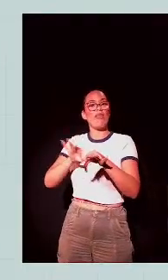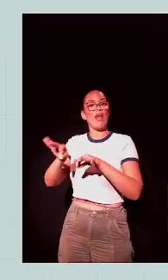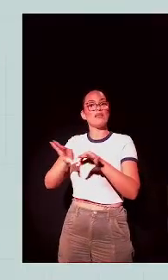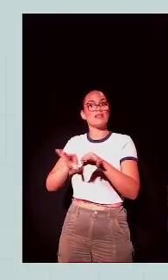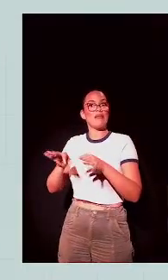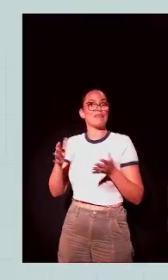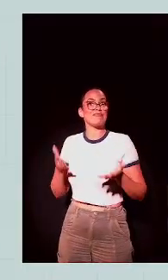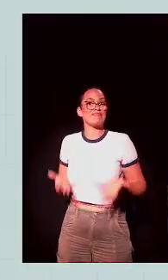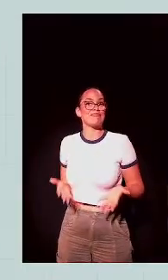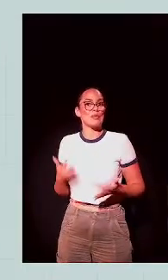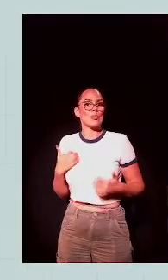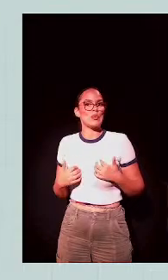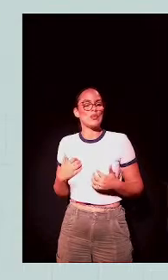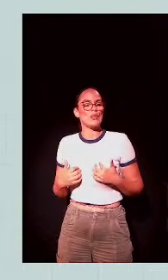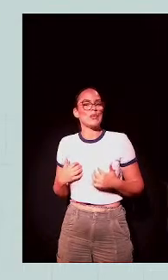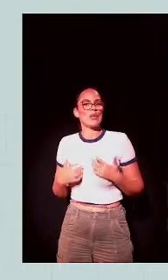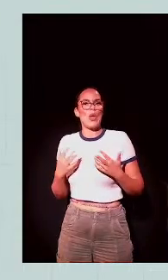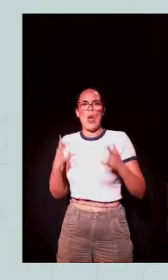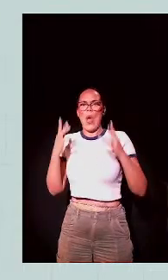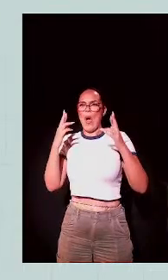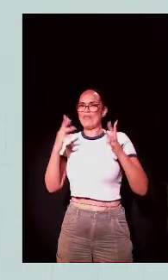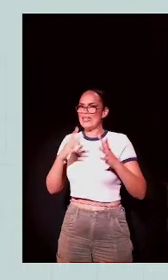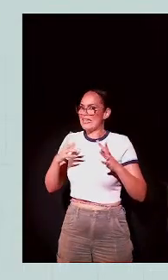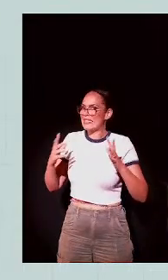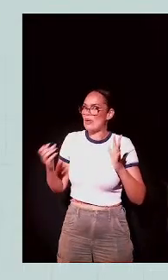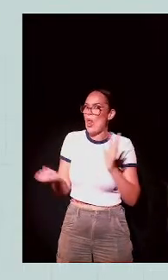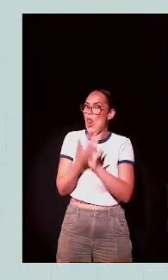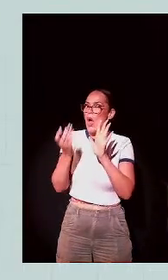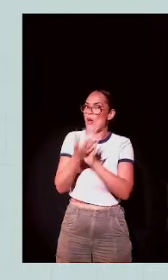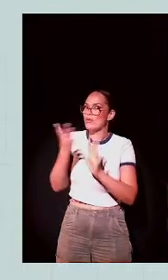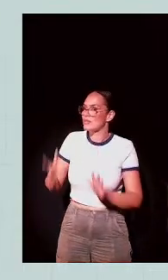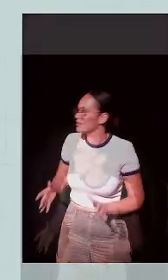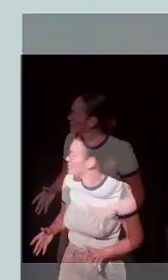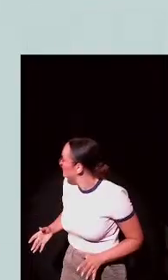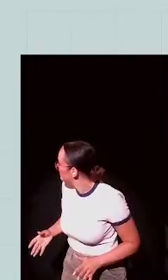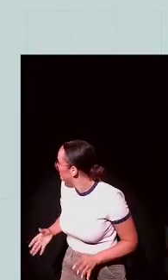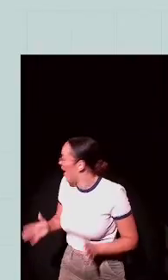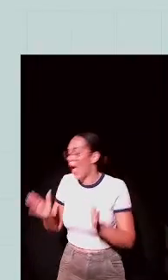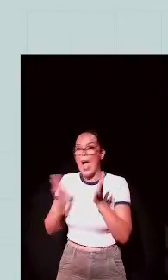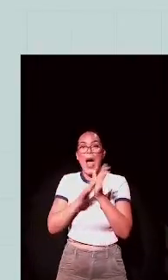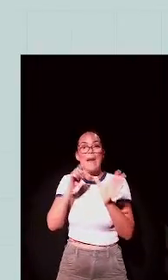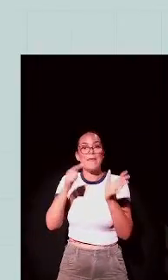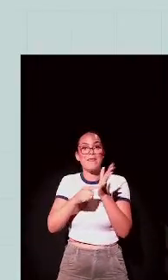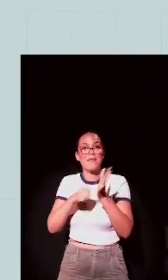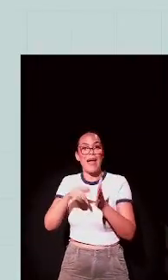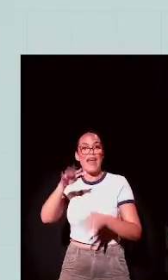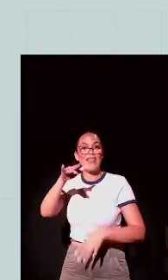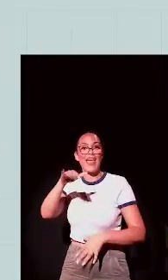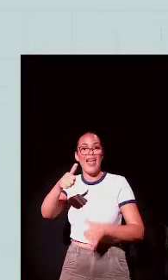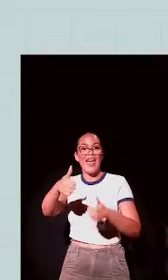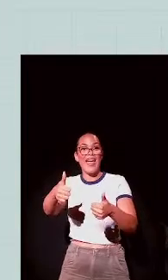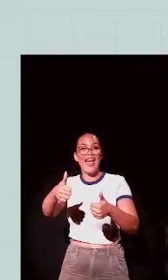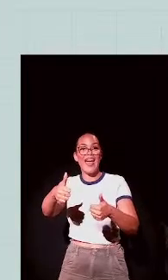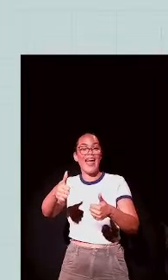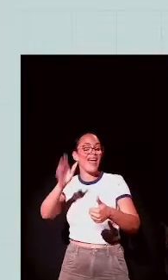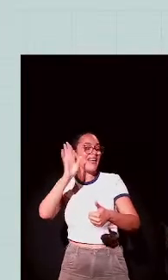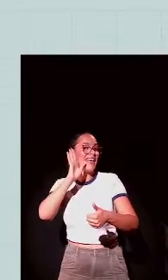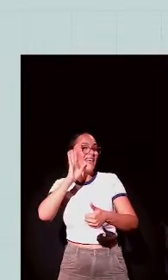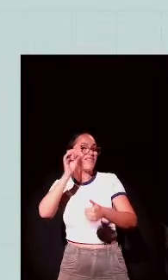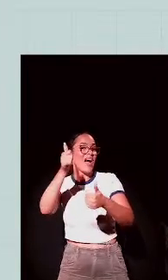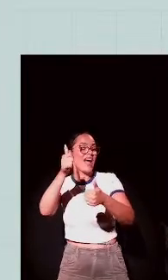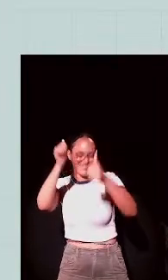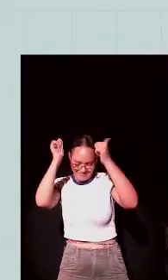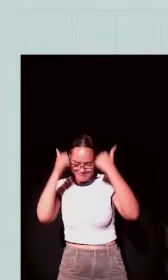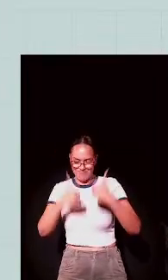hoping that he's going to appear on the screen behind. He is there. Matt, can you hear me? I can. Yes. I can hear you